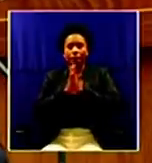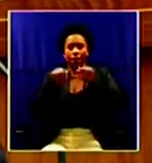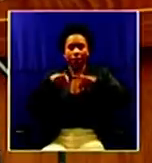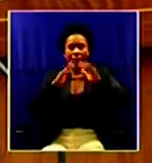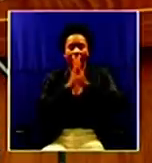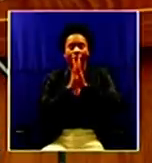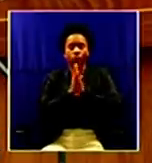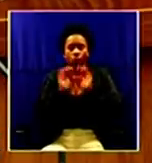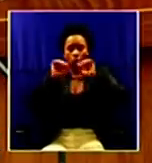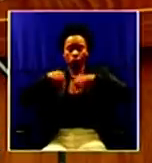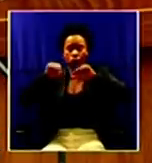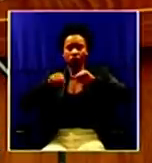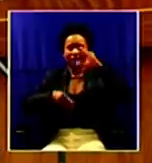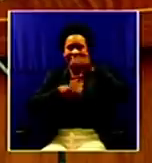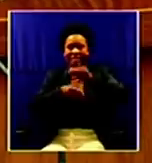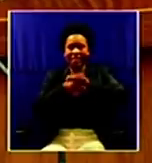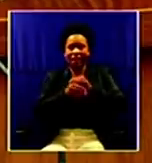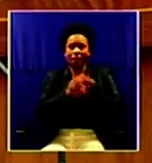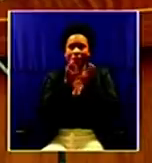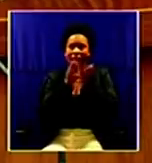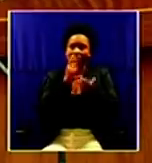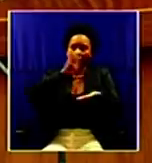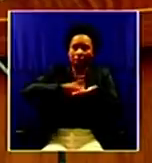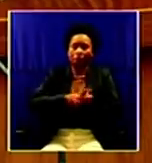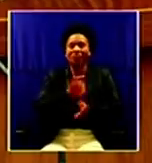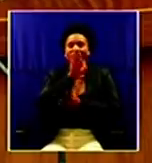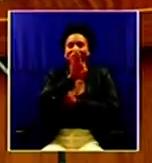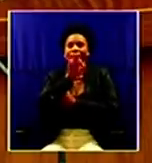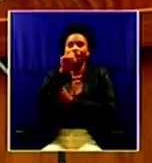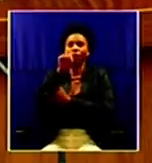spending allocation to SARS of 3 billion rand over the medium term.